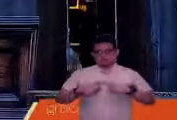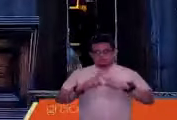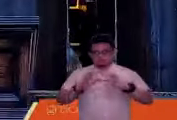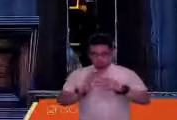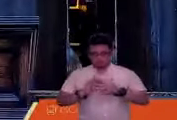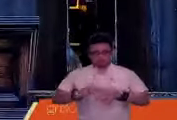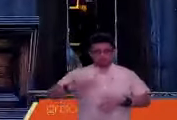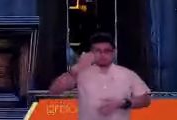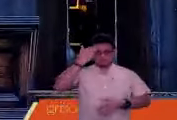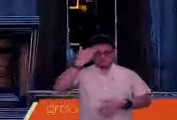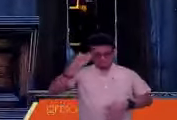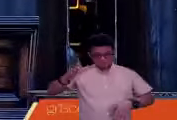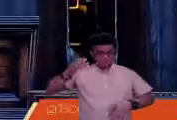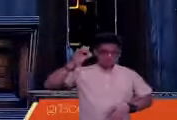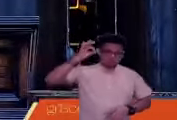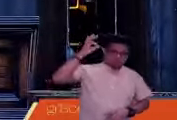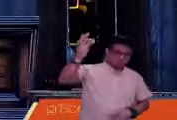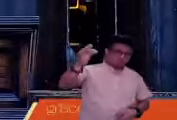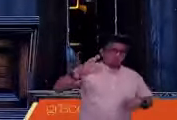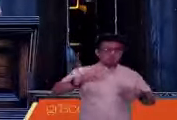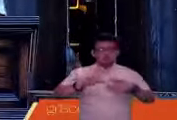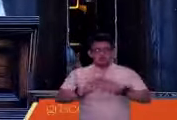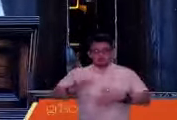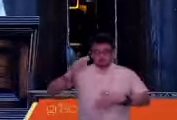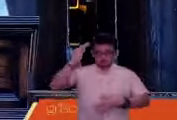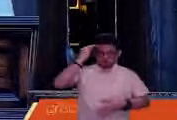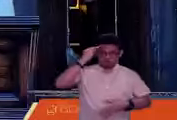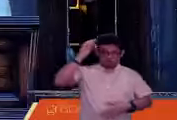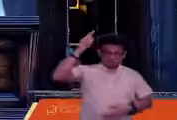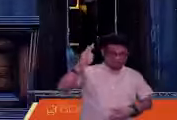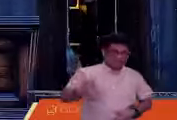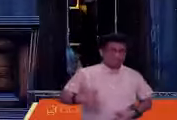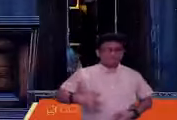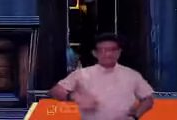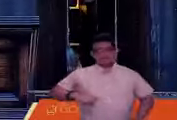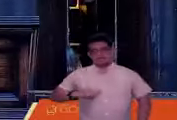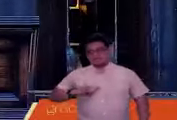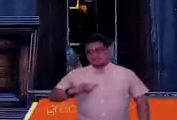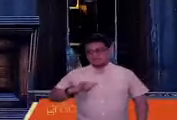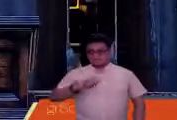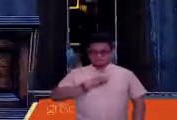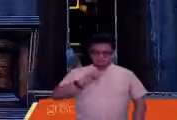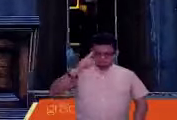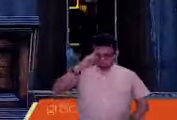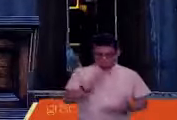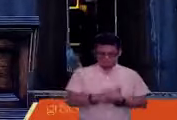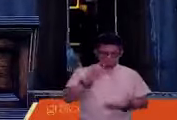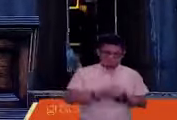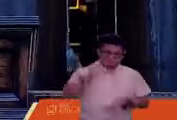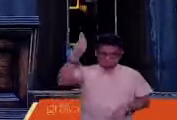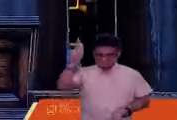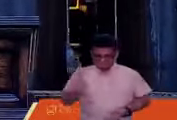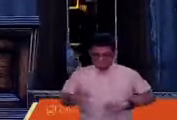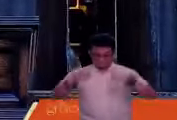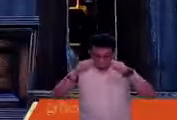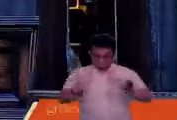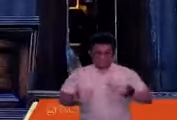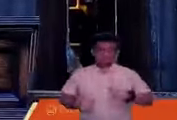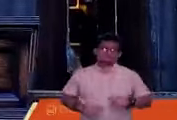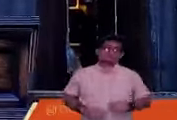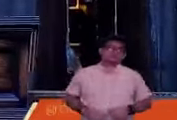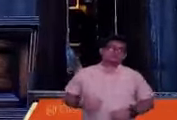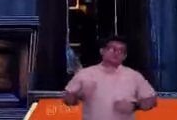known God. I know whom I have believed, and I am persuaded that He is able to keep that which I